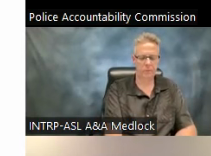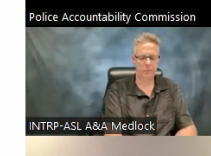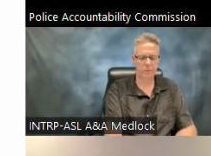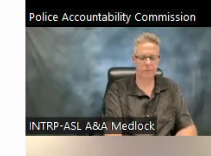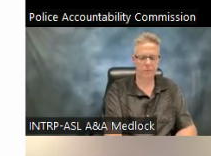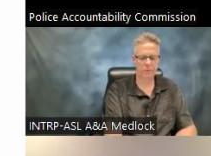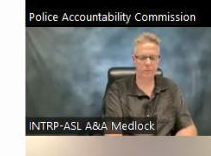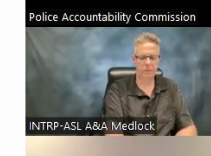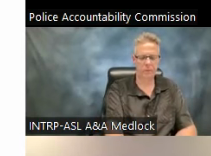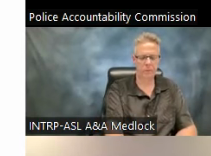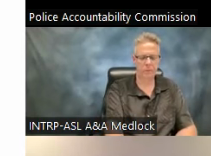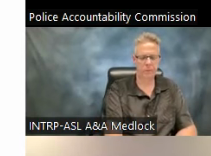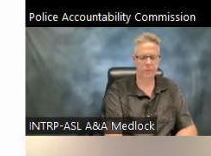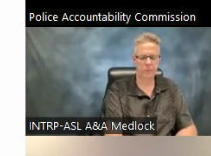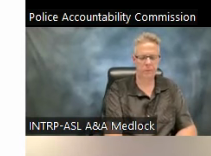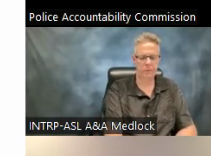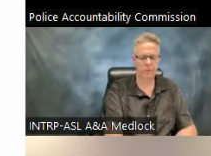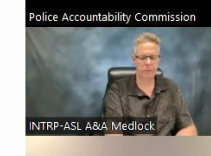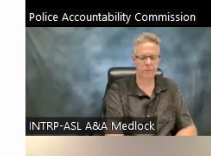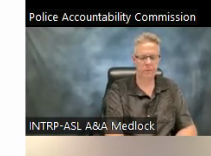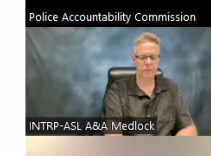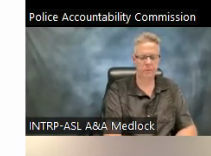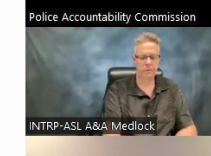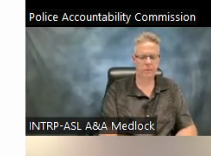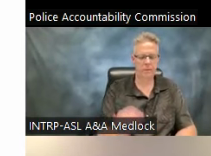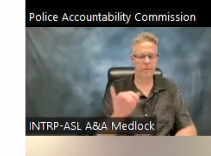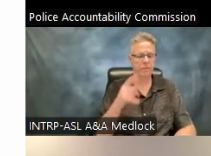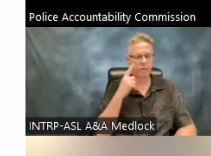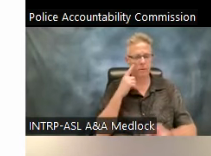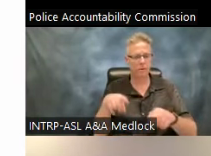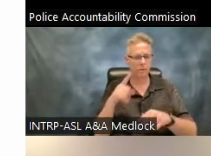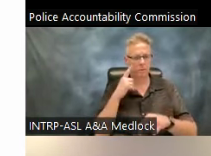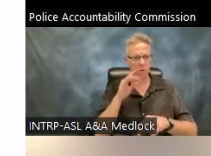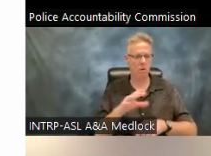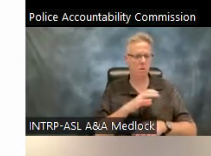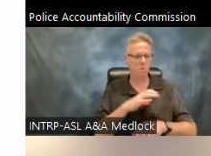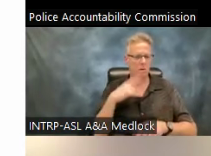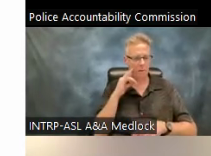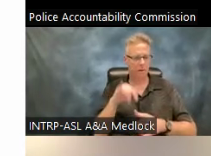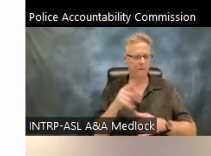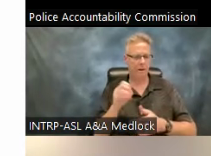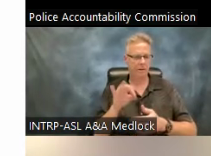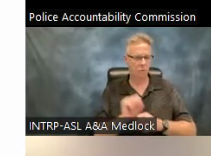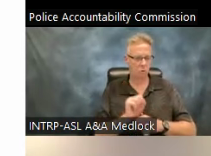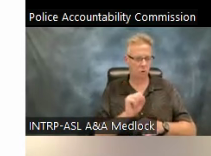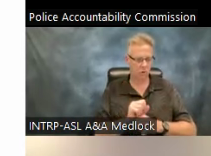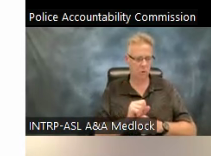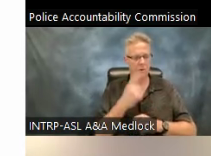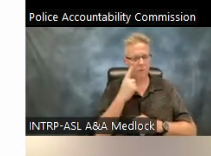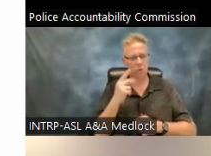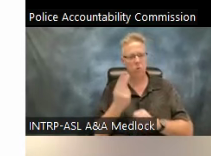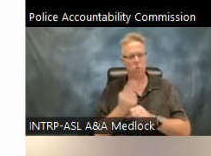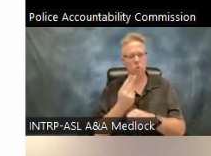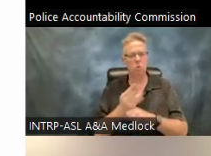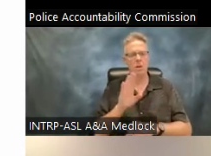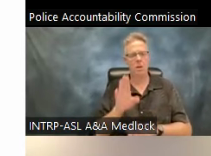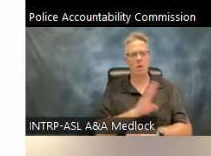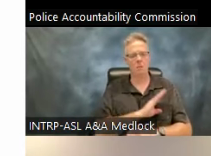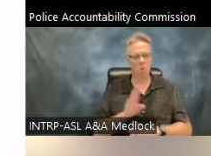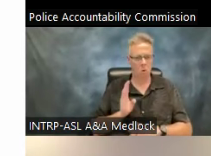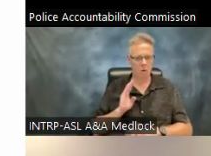the sort of working consensus of the commission in this phase of work so far has been to use the board to